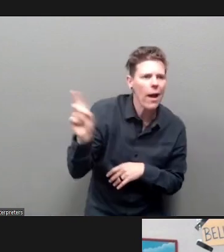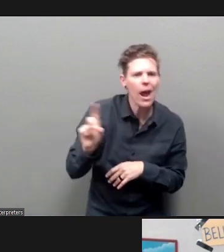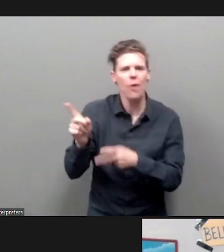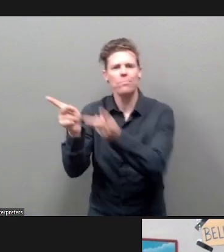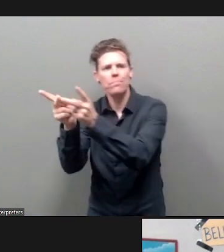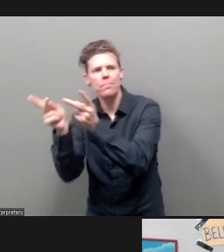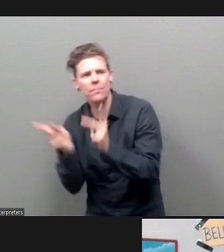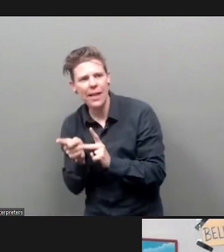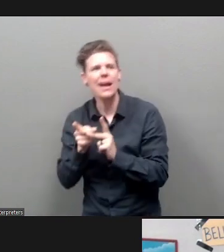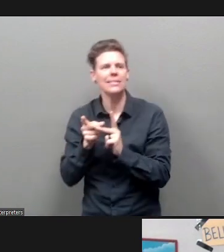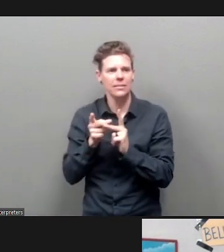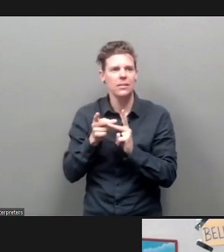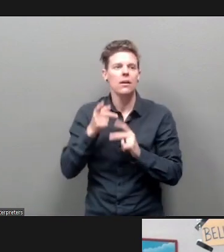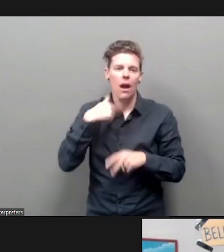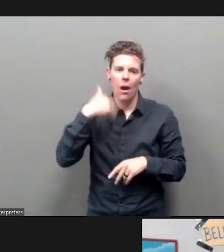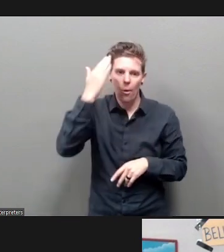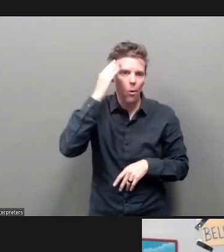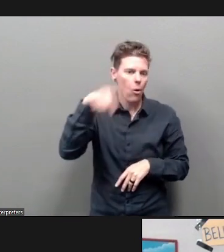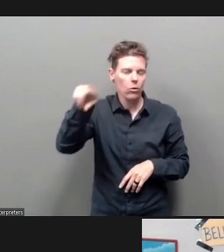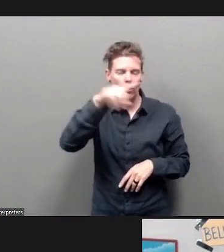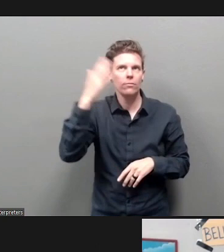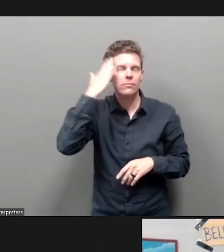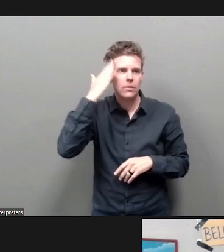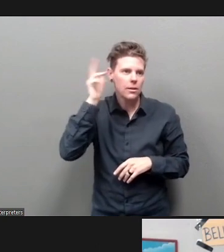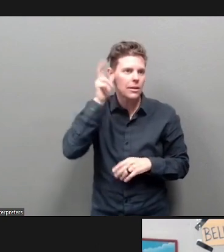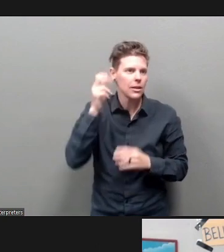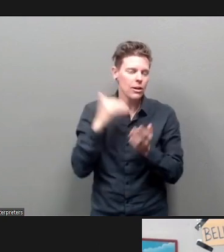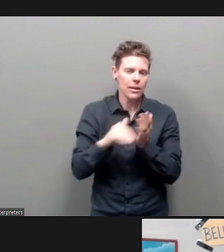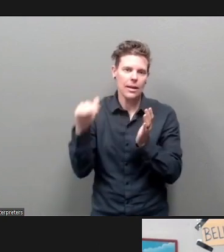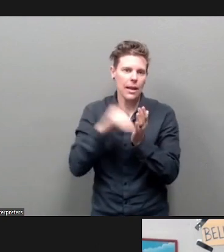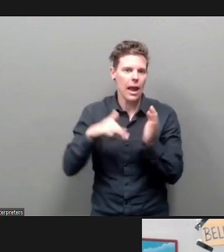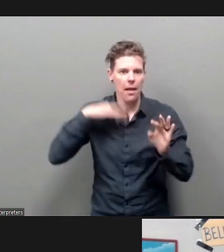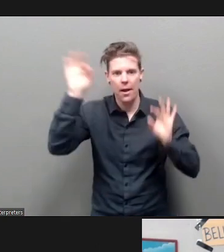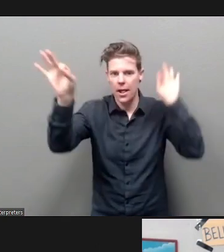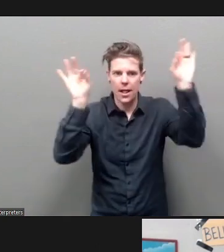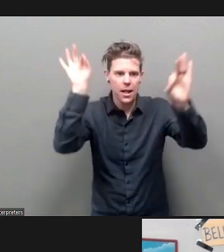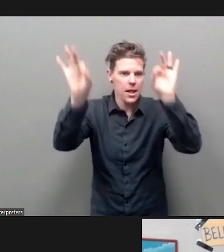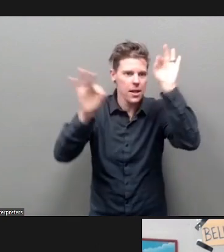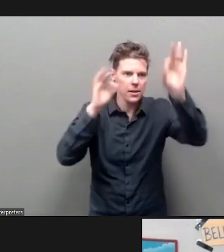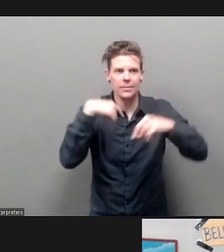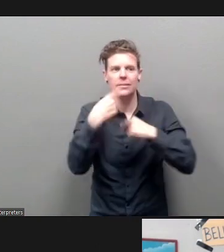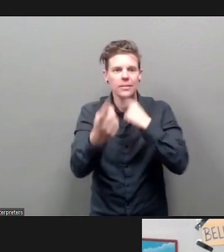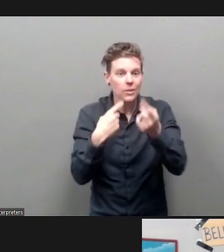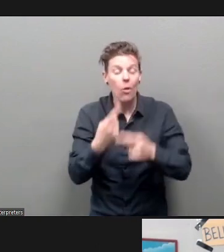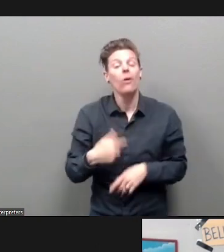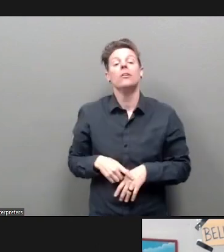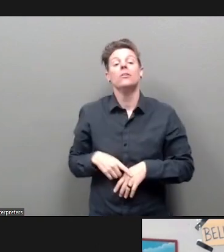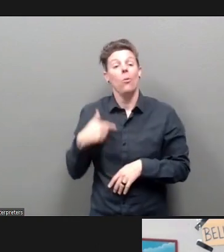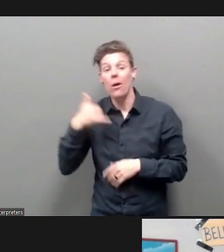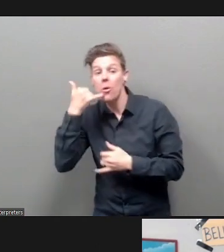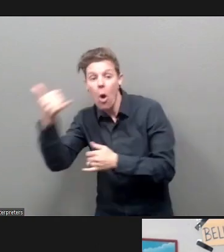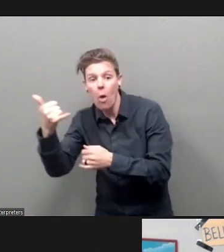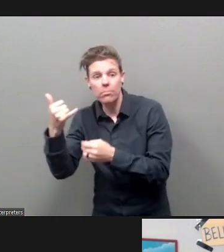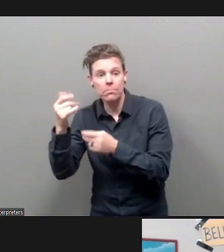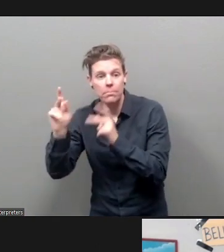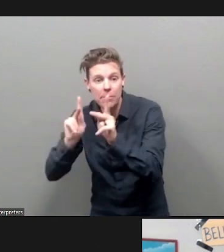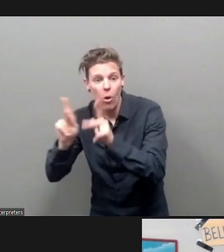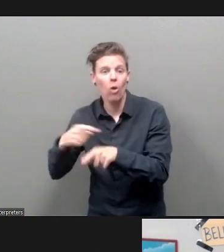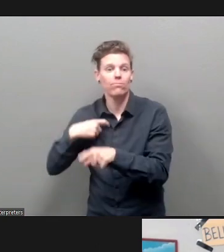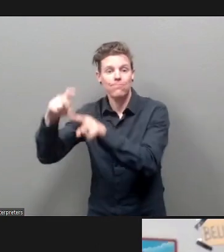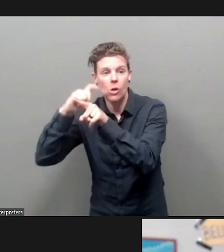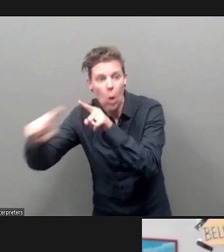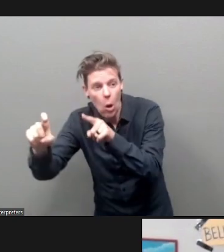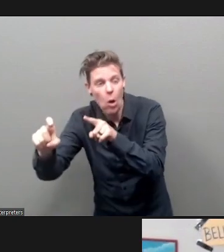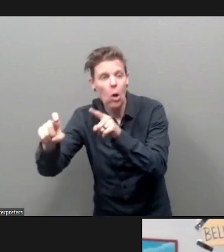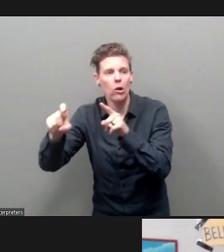times, but it's like we call people now, and actually a huge percentage, almost